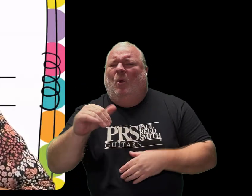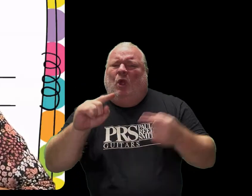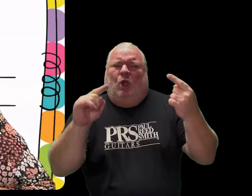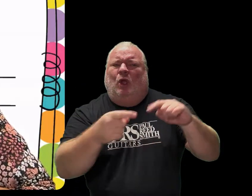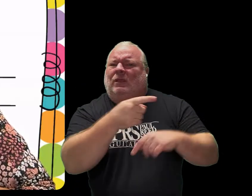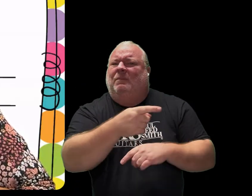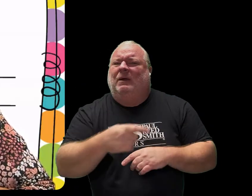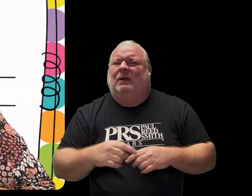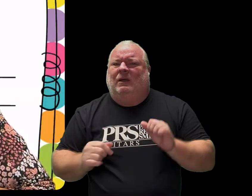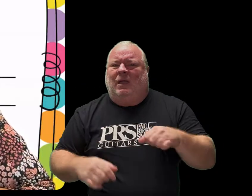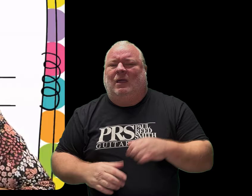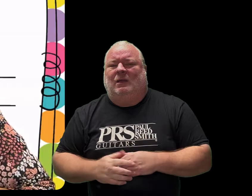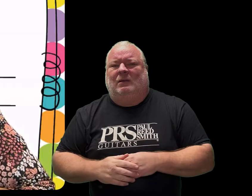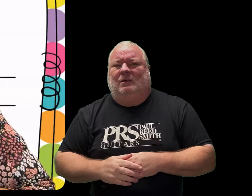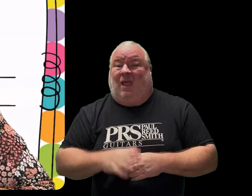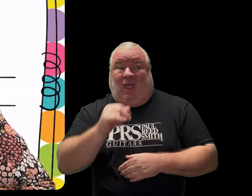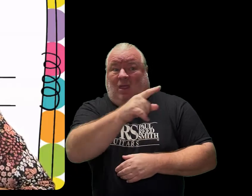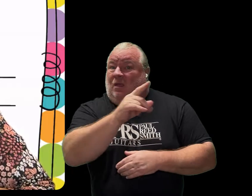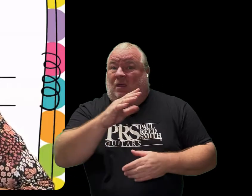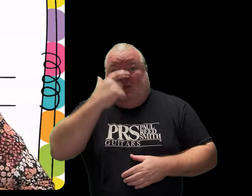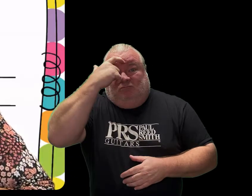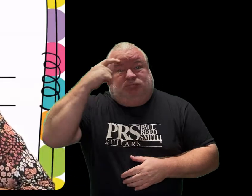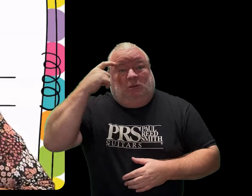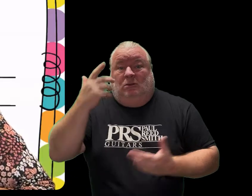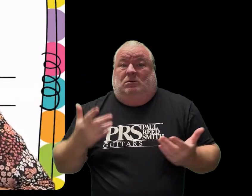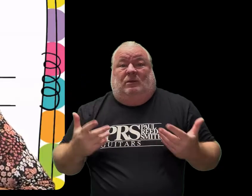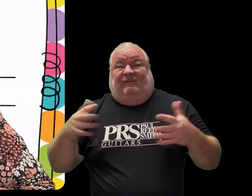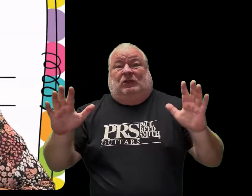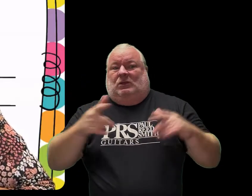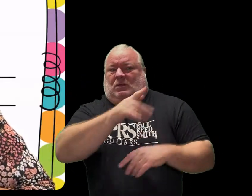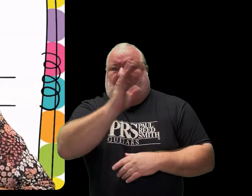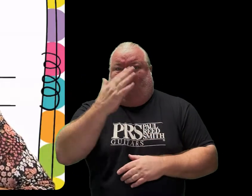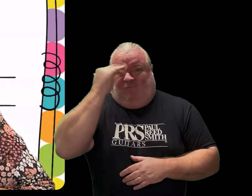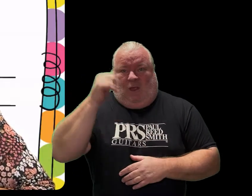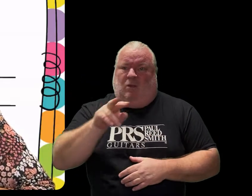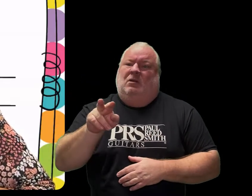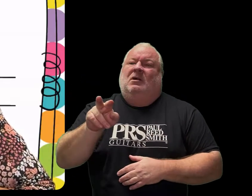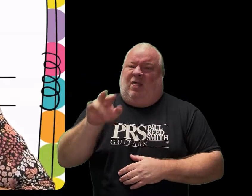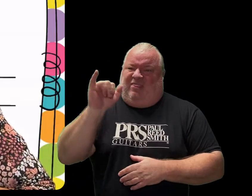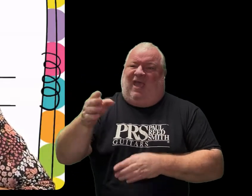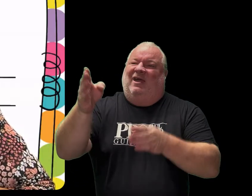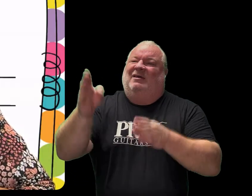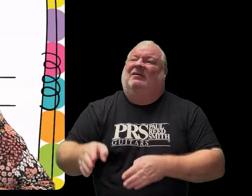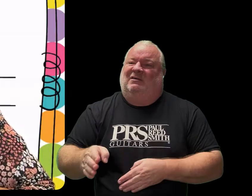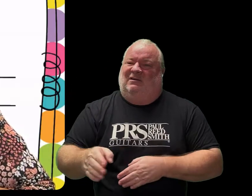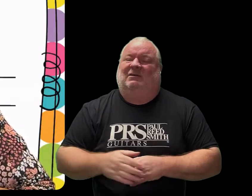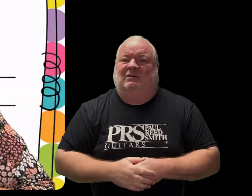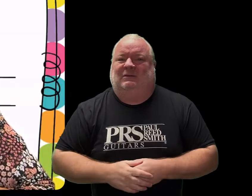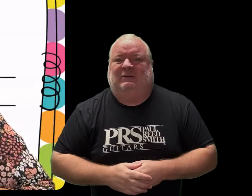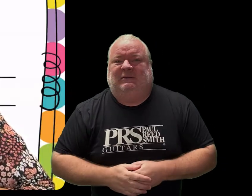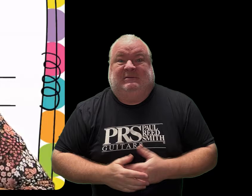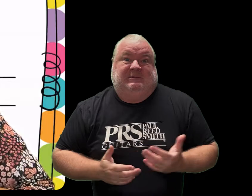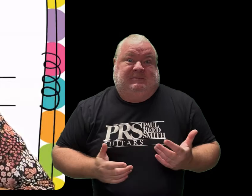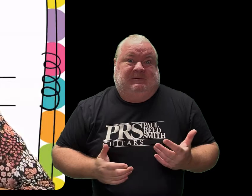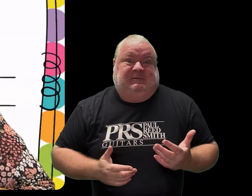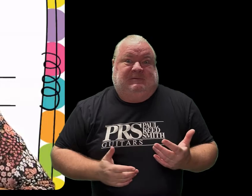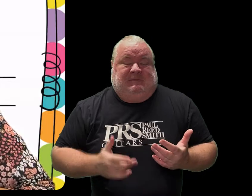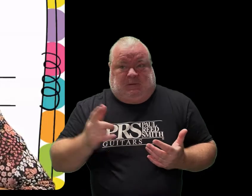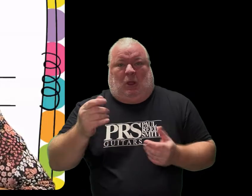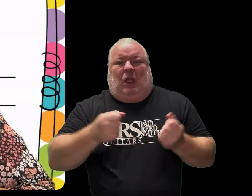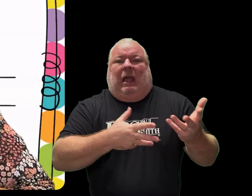hurt, and your words may not be forgotten for a very long time if they're really, really